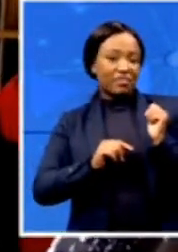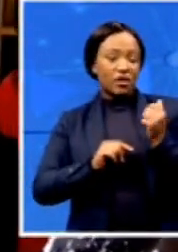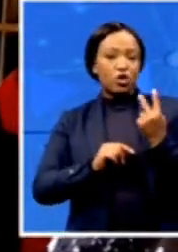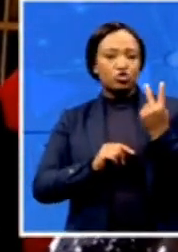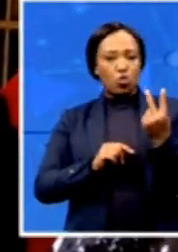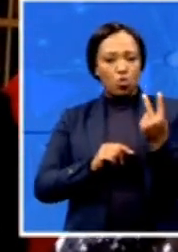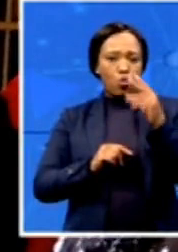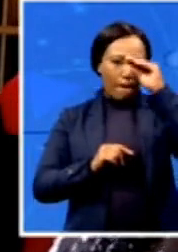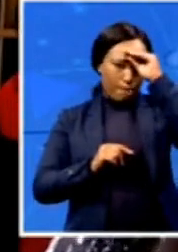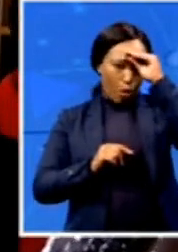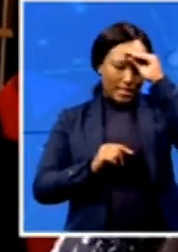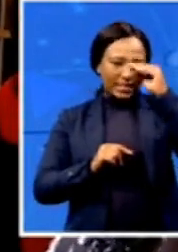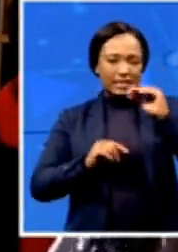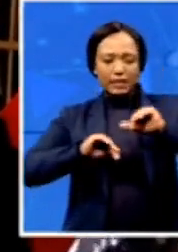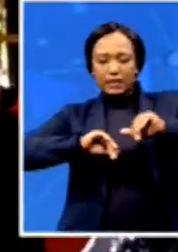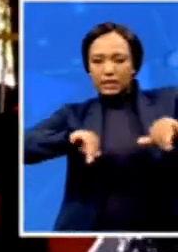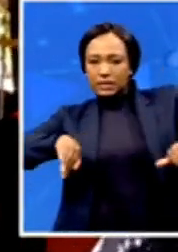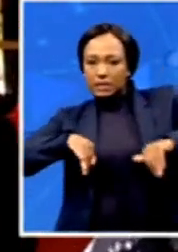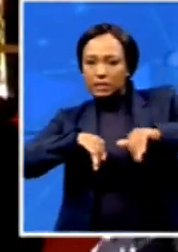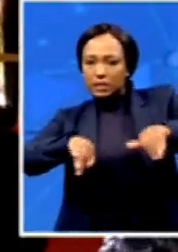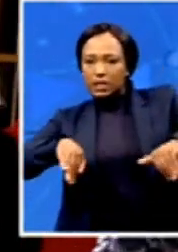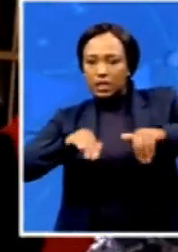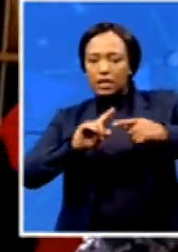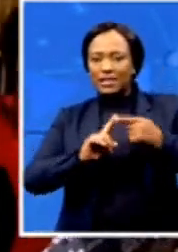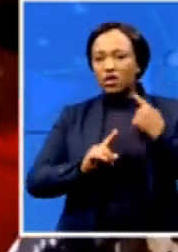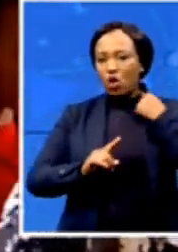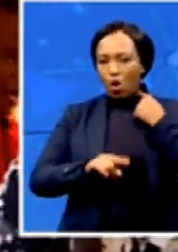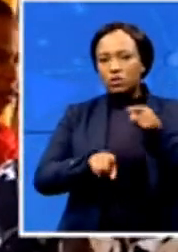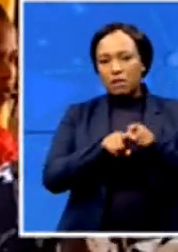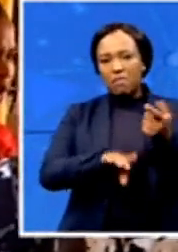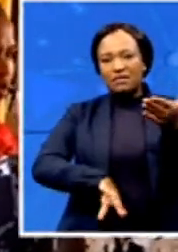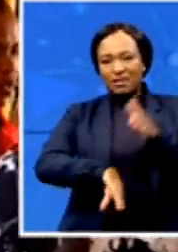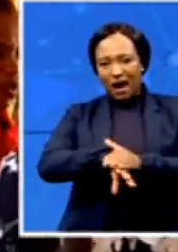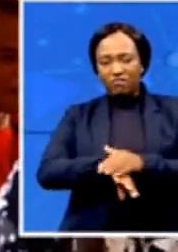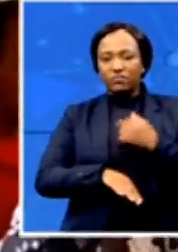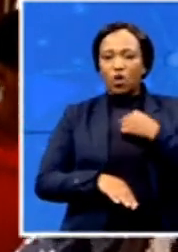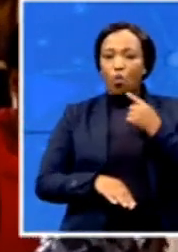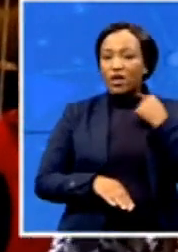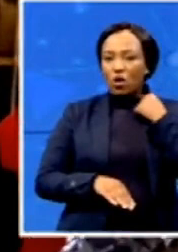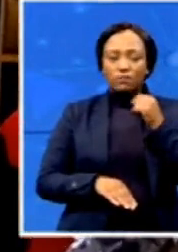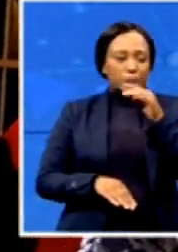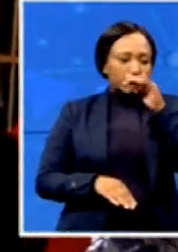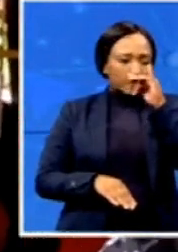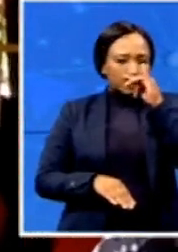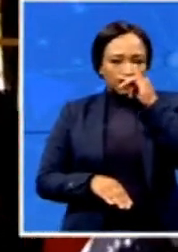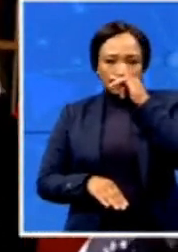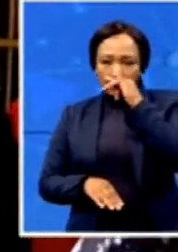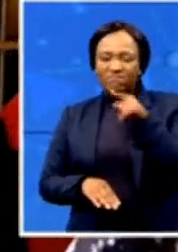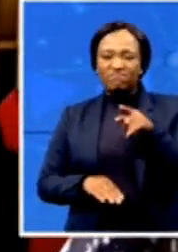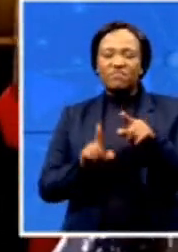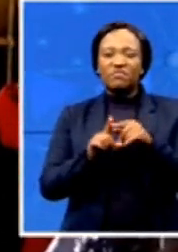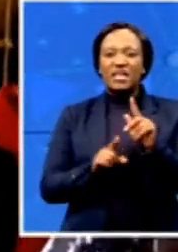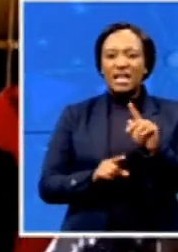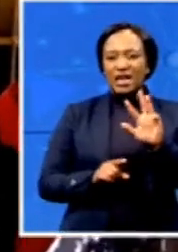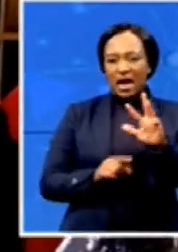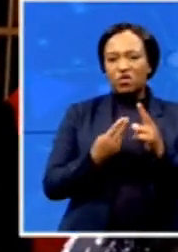two police divers died, as well as a dog, which was also a sniffer dog from K9 unit that was also accompanying some of these heroes